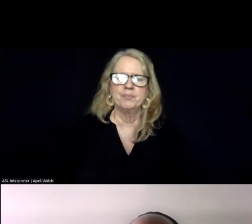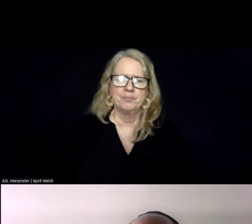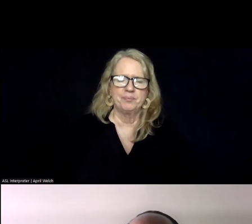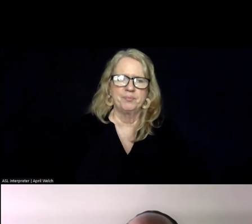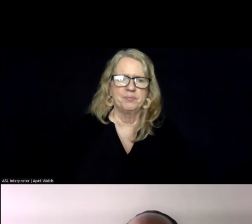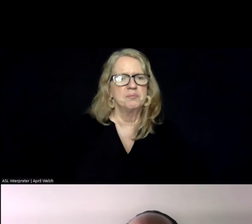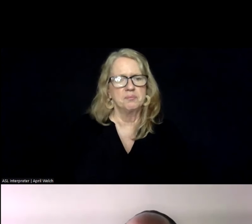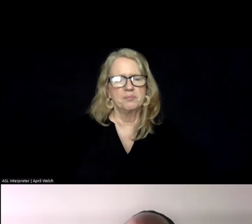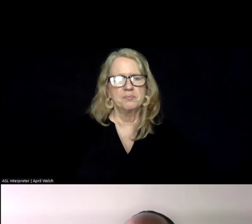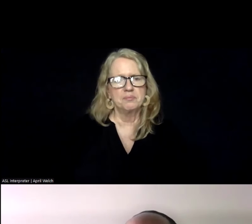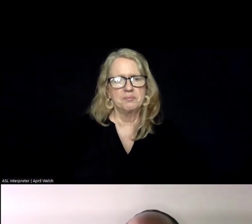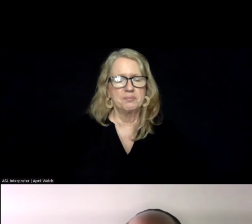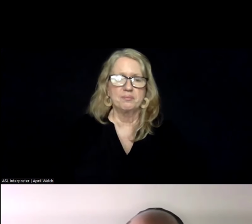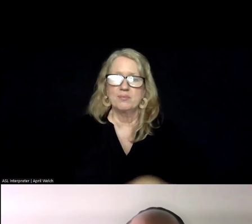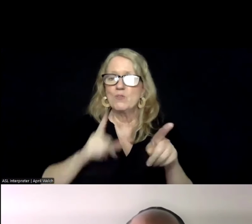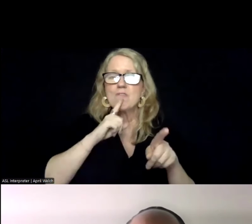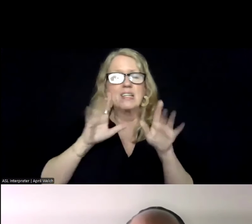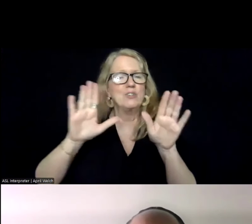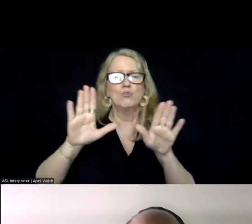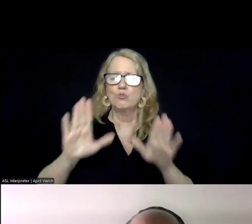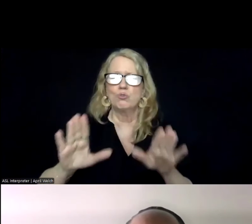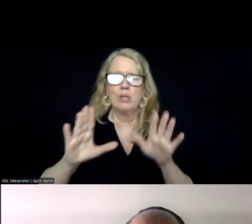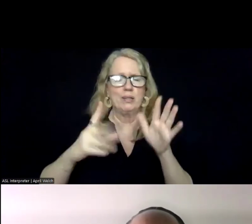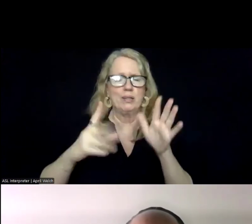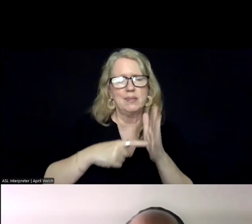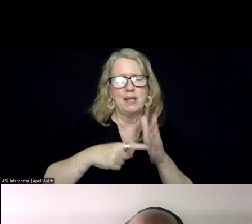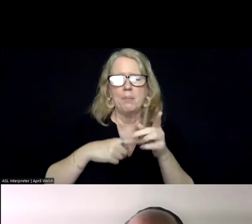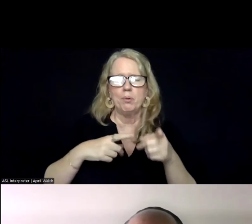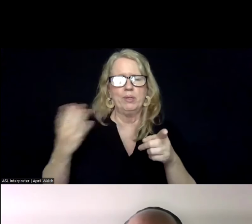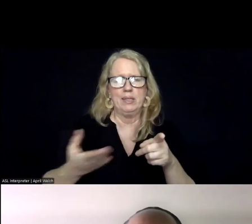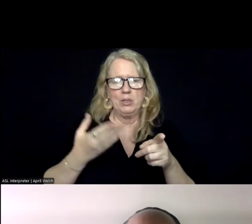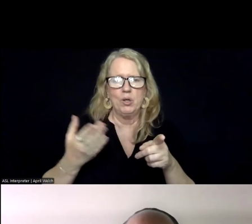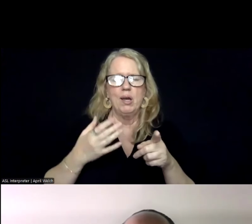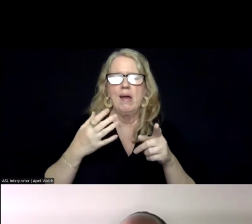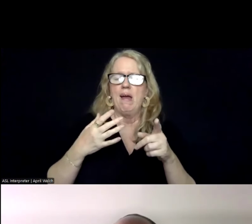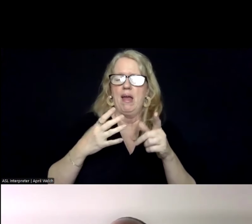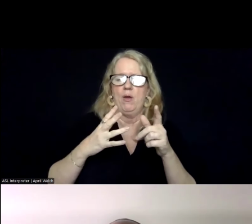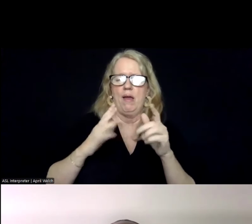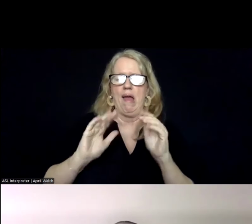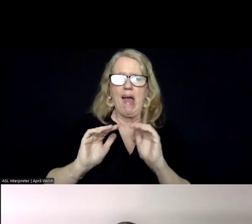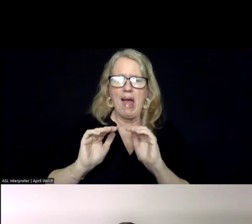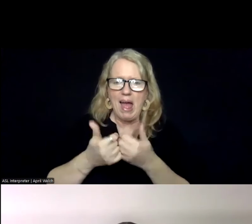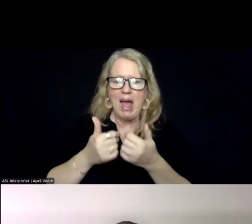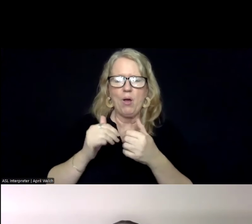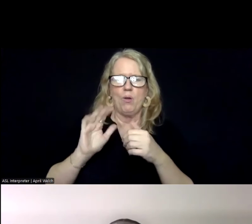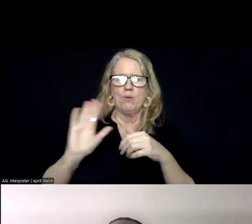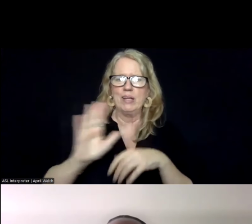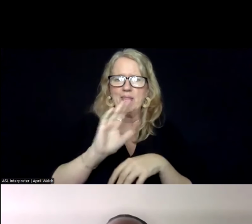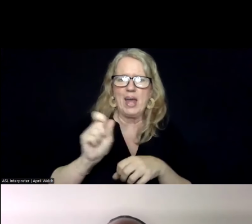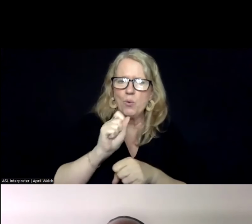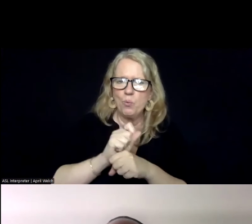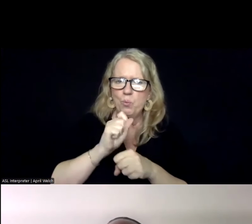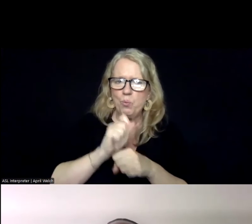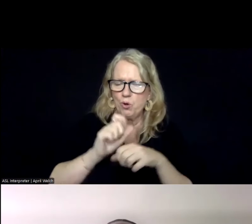just wanted to, actually, this is a great example in this presentation of sort of how the work has